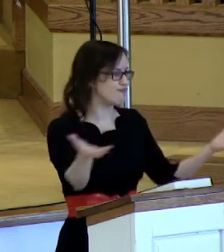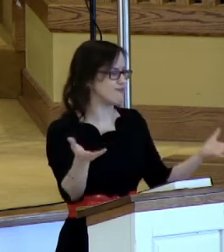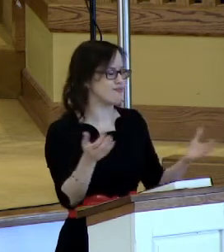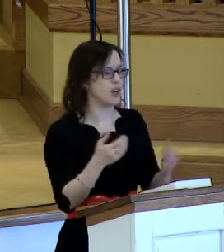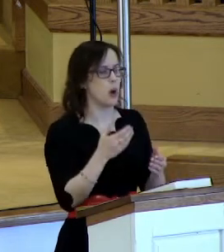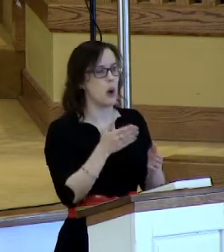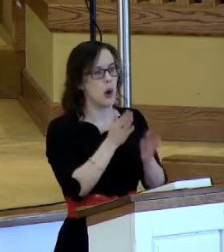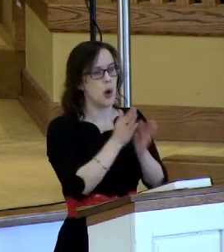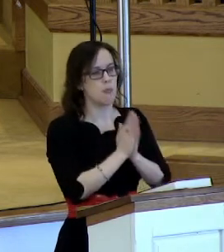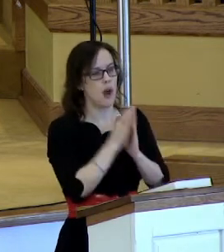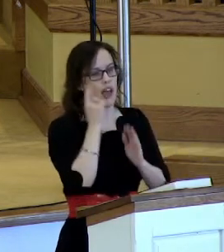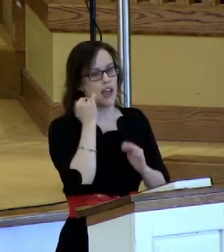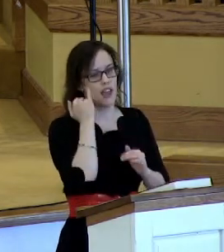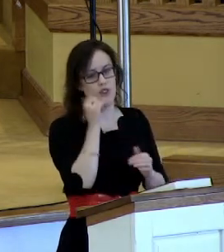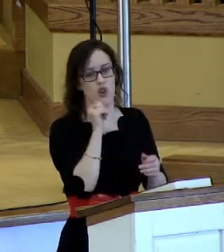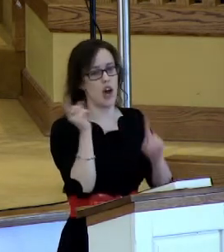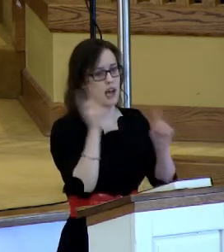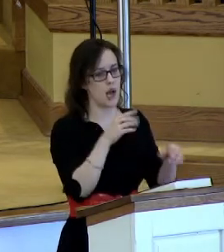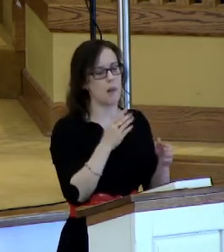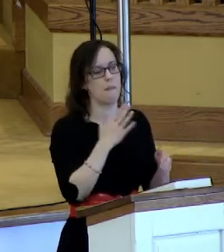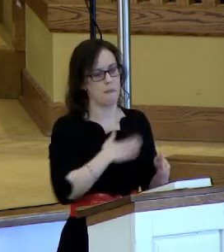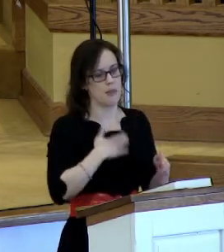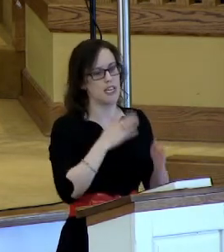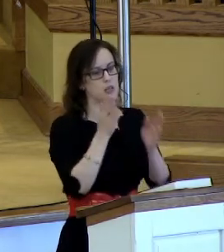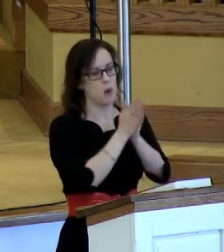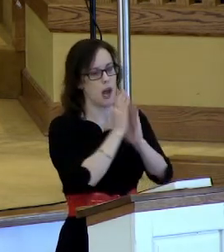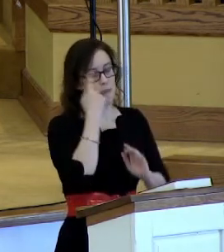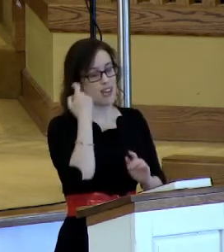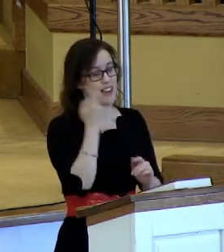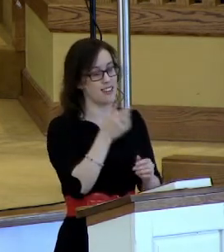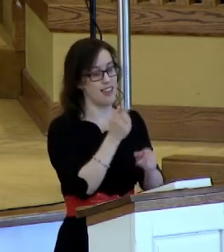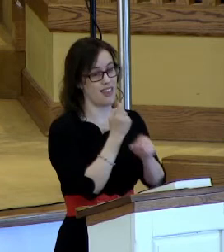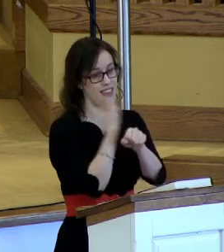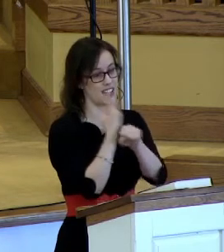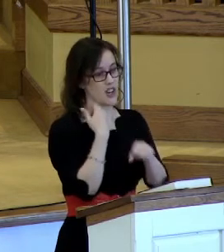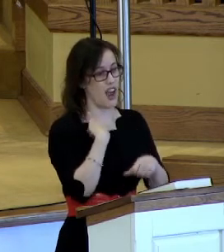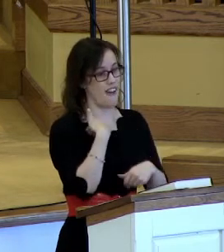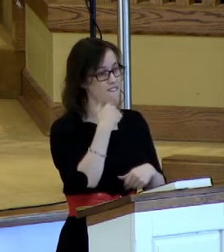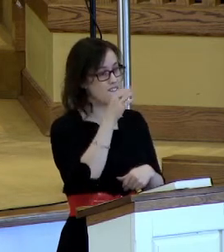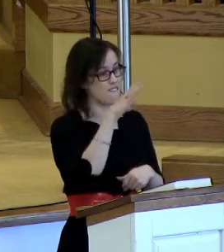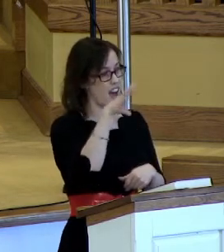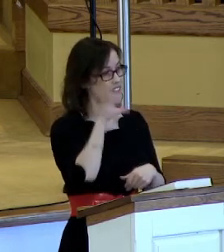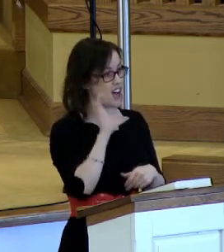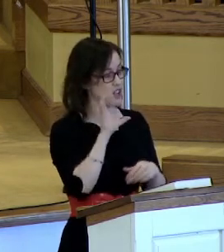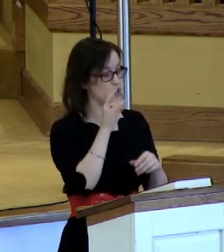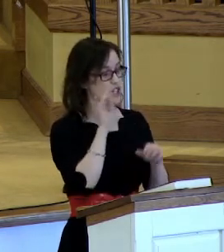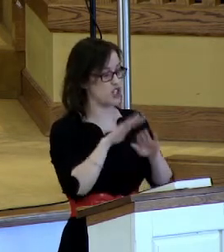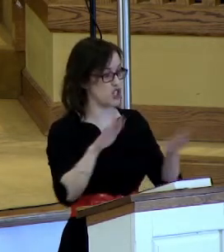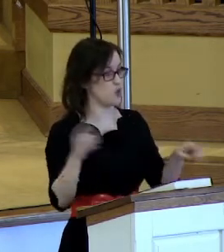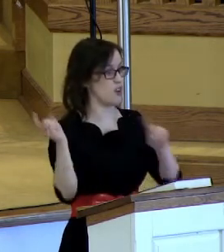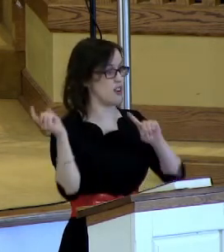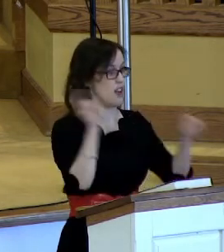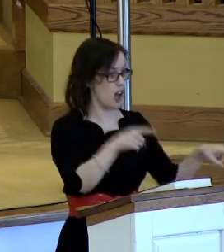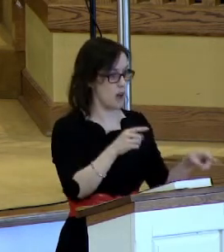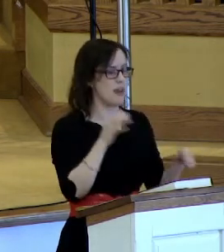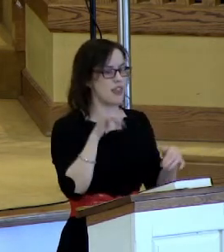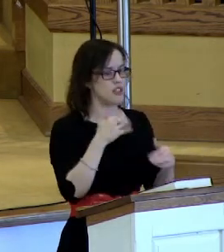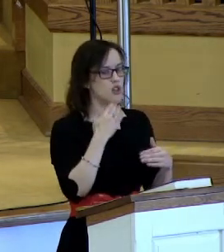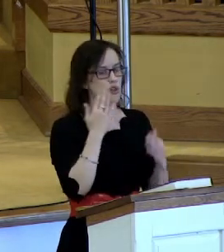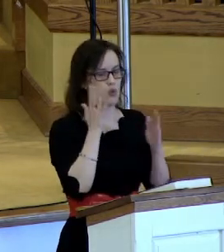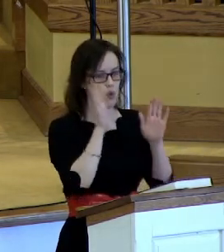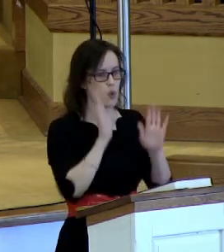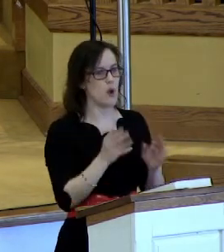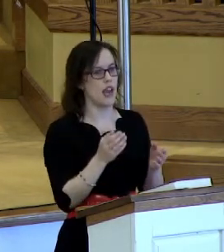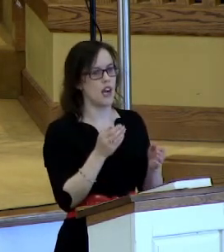had 500 kids come through Trunk or Treat. And so we have an opportunity to minister to our community today, and we're excited about that. So let's look at